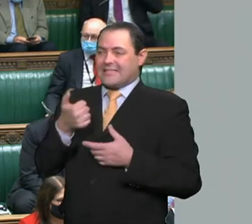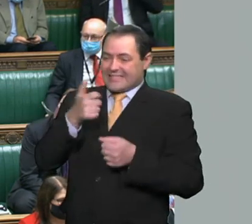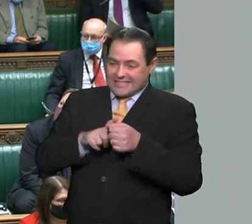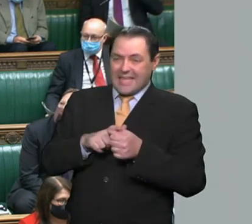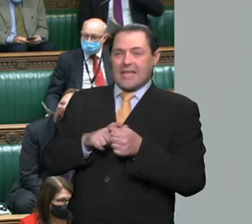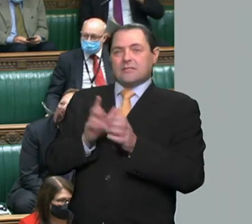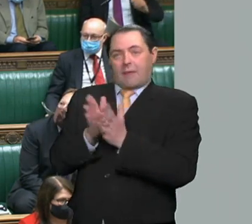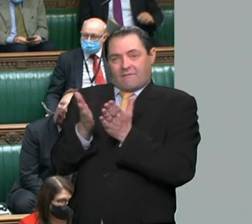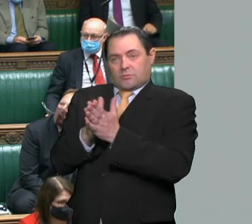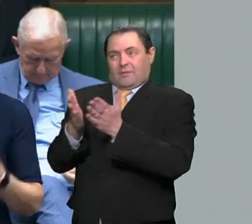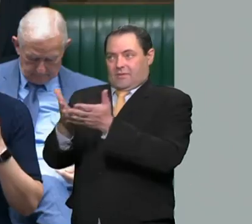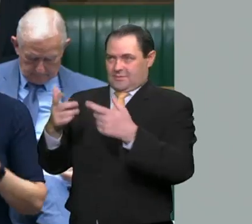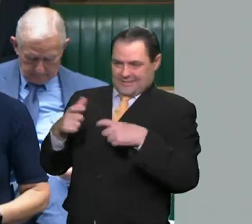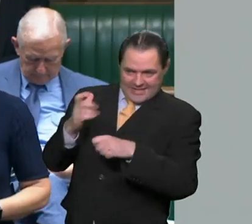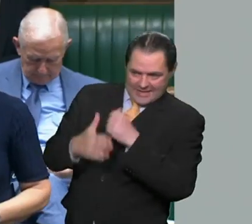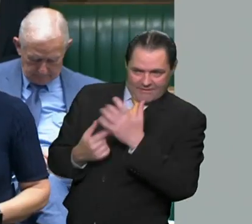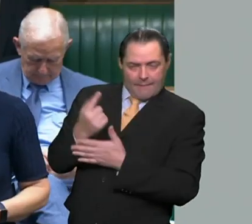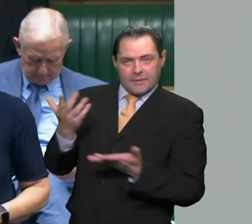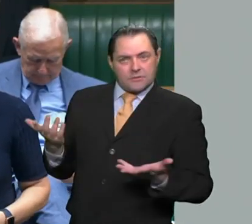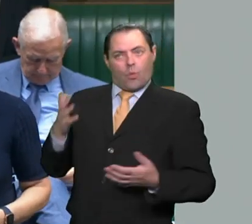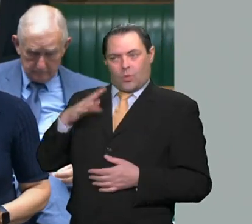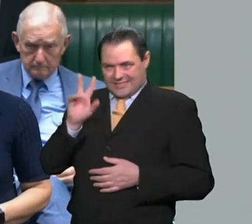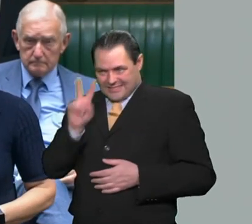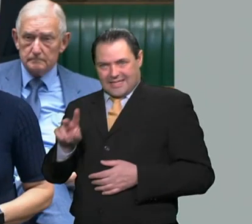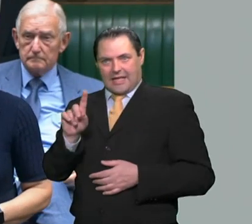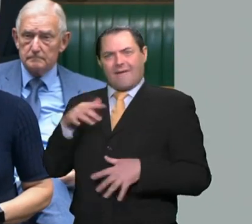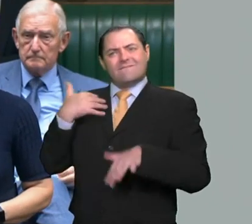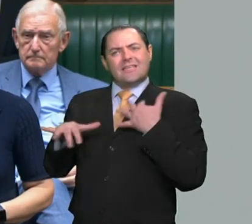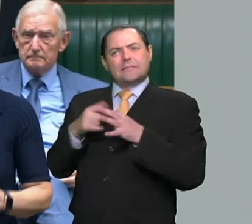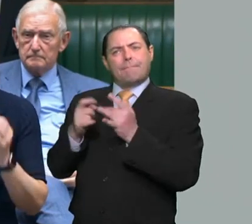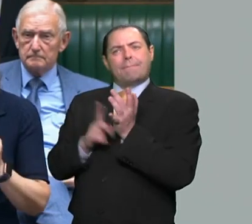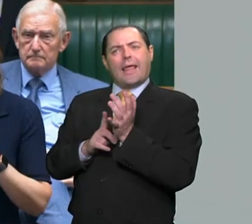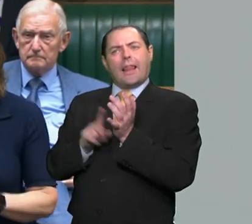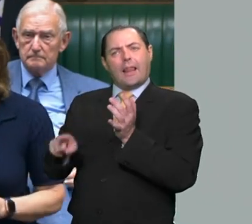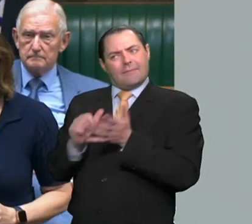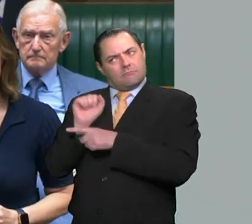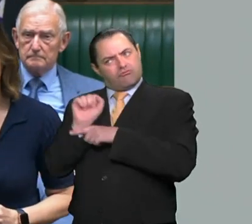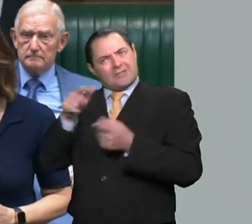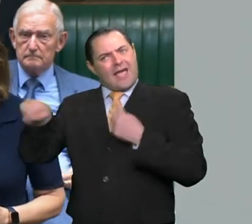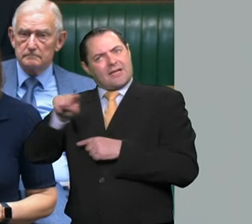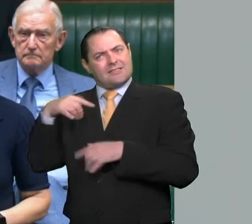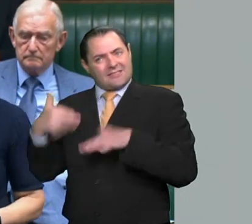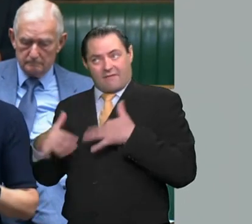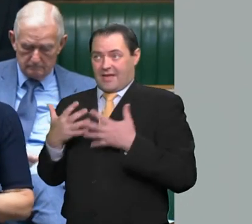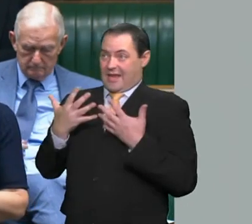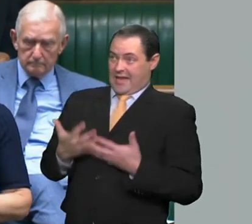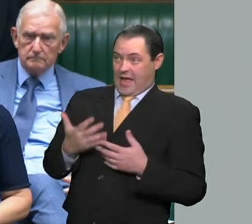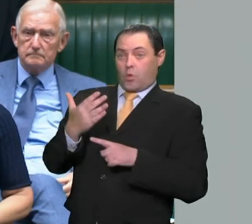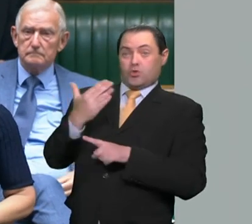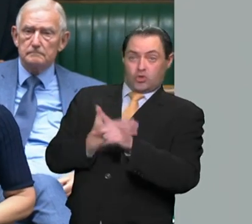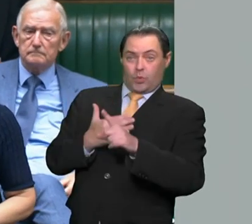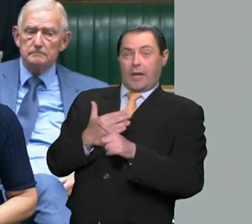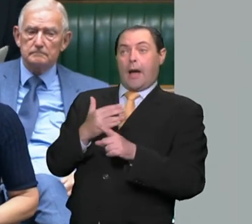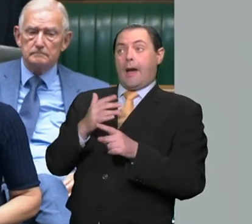still waiting for them to deliver a promised victims bill. That junior minister is now the 6th